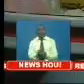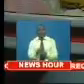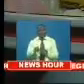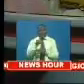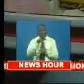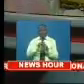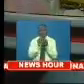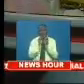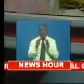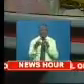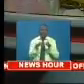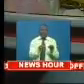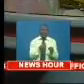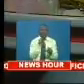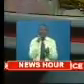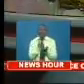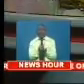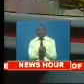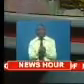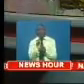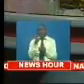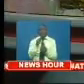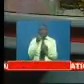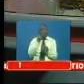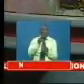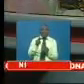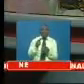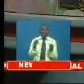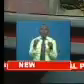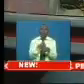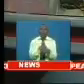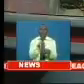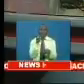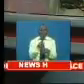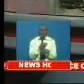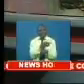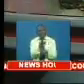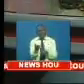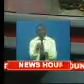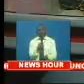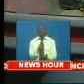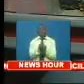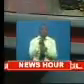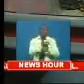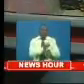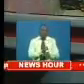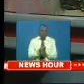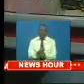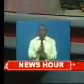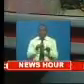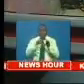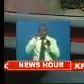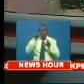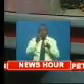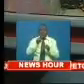The National Peace Council says its Volta region office needs logistics to function properly. The chairman